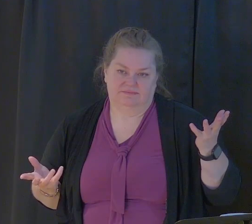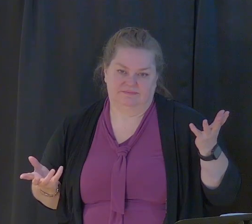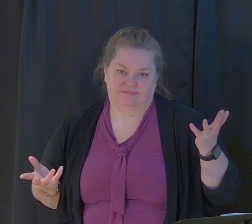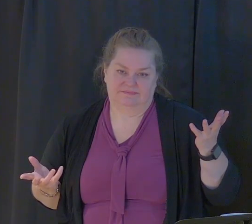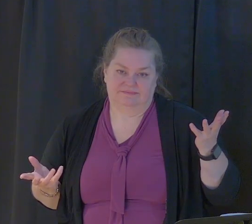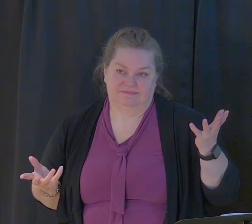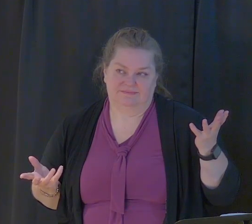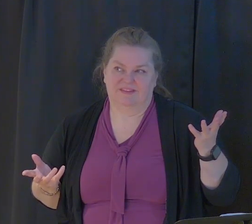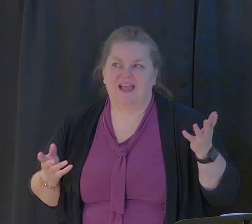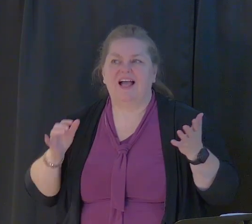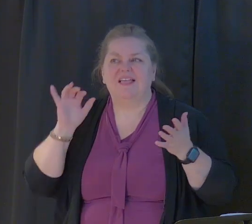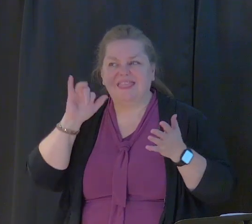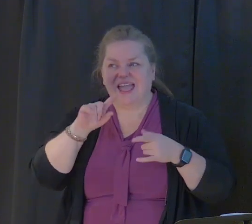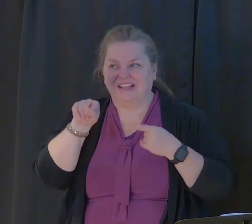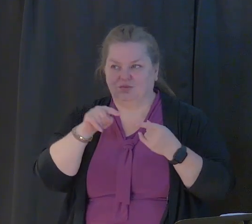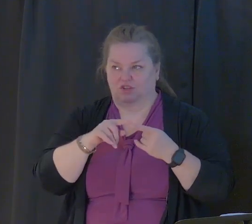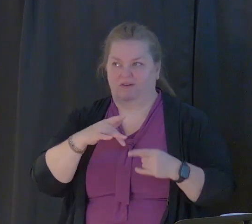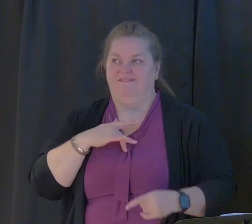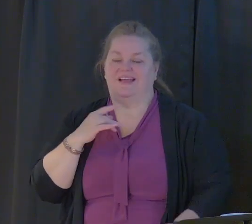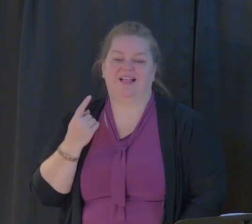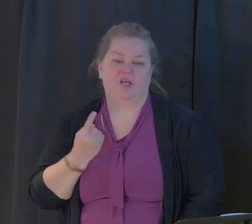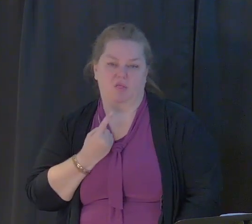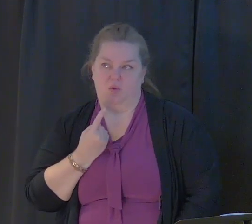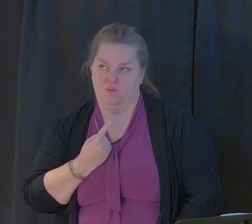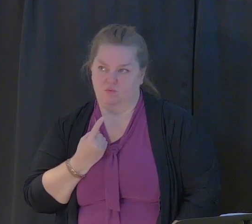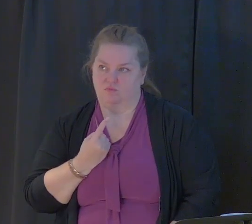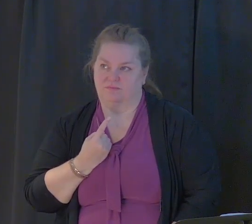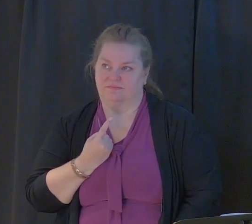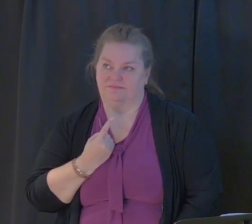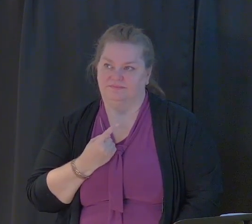It's when we feel alone. 2 Corinthians